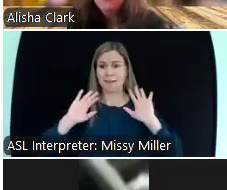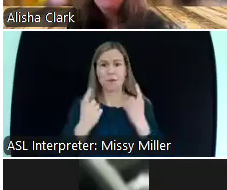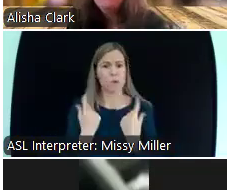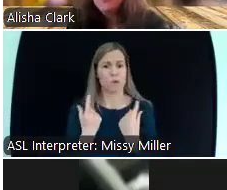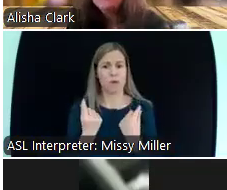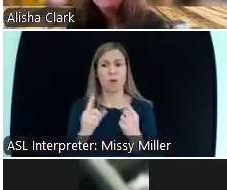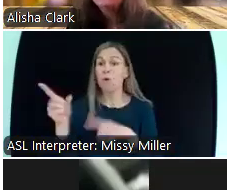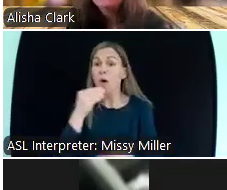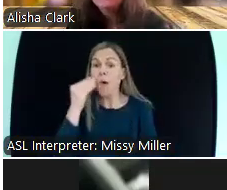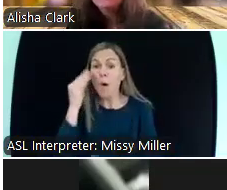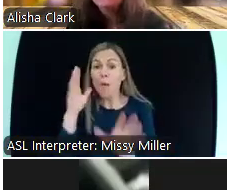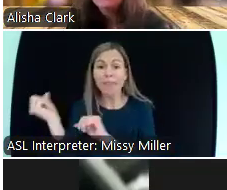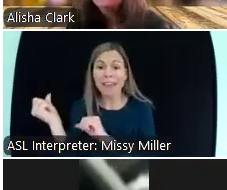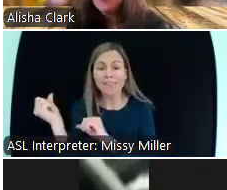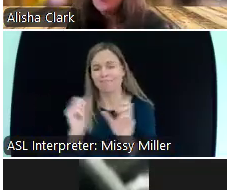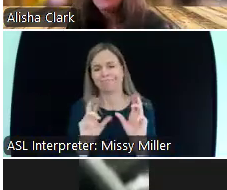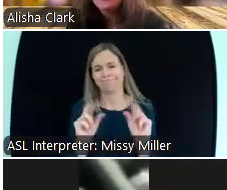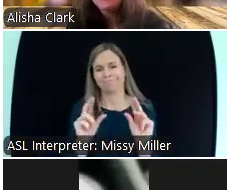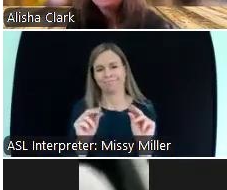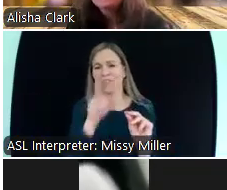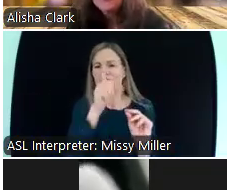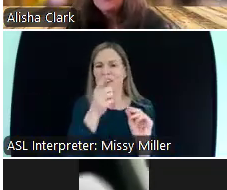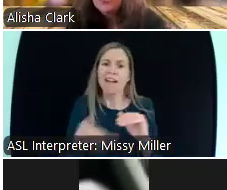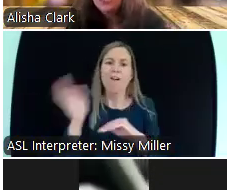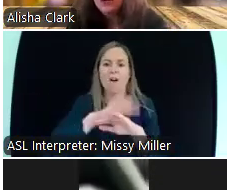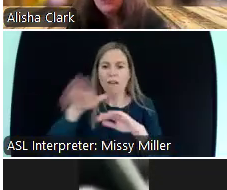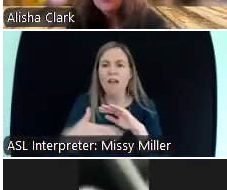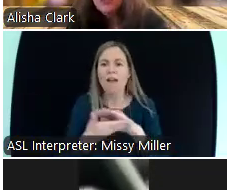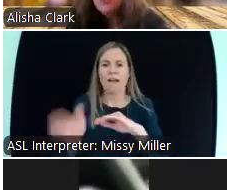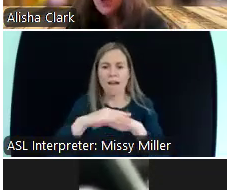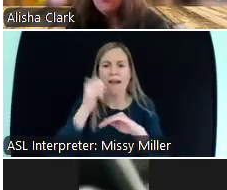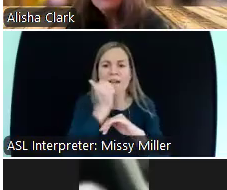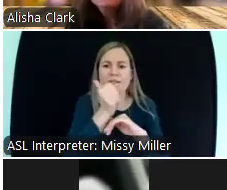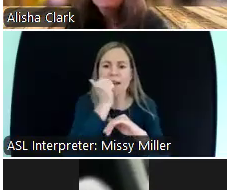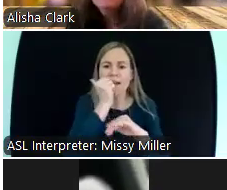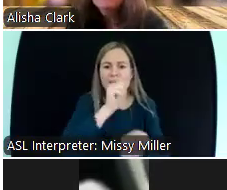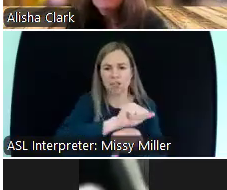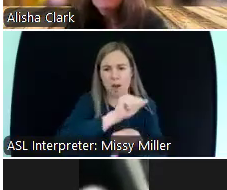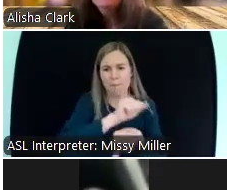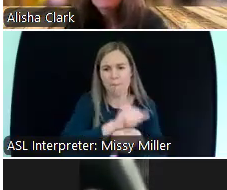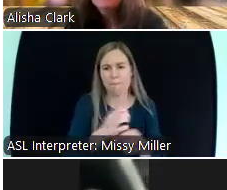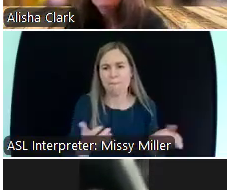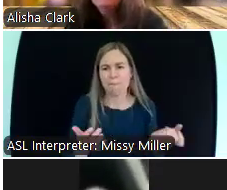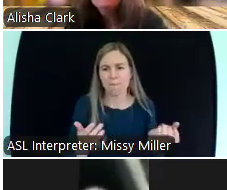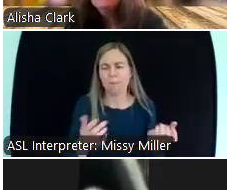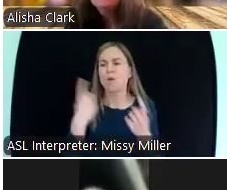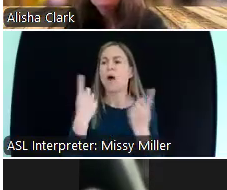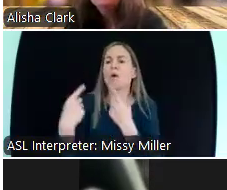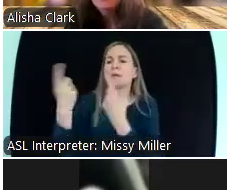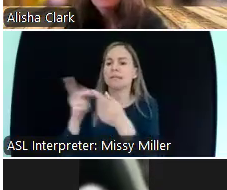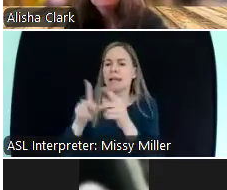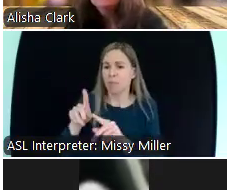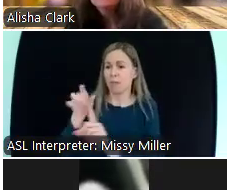and leave, right? It's really a 24-hour, 7-day-a-week job. So I always tell people that if you are one of